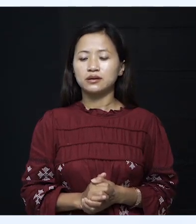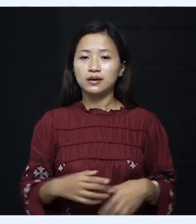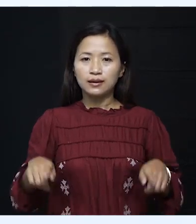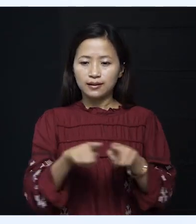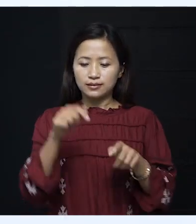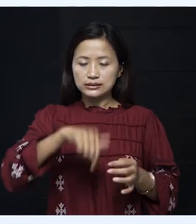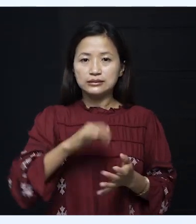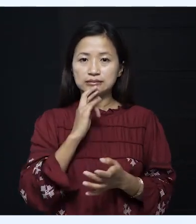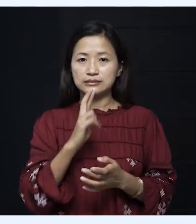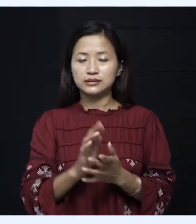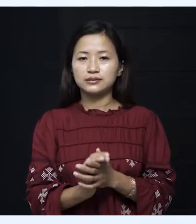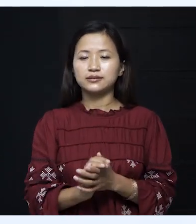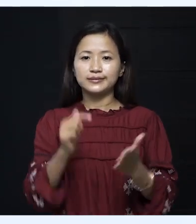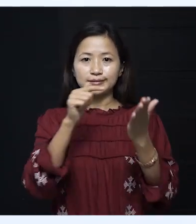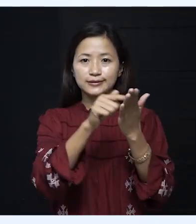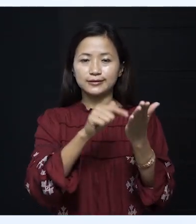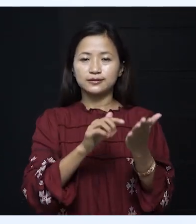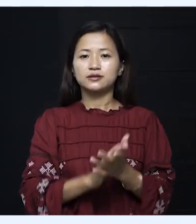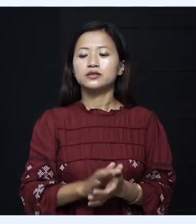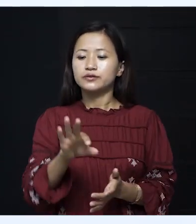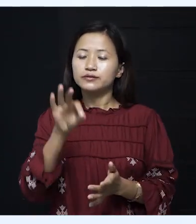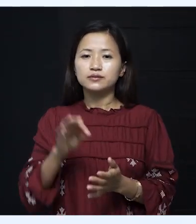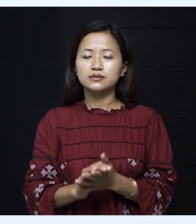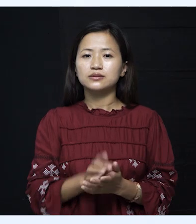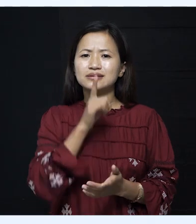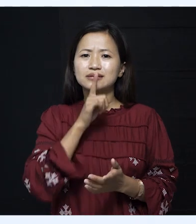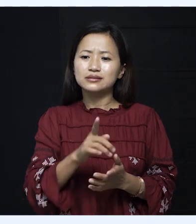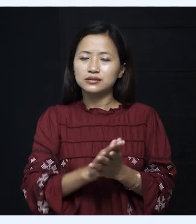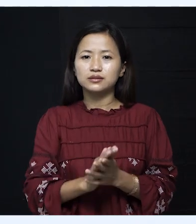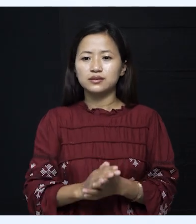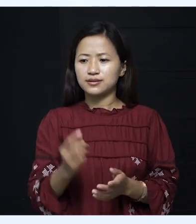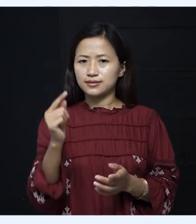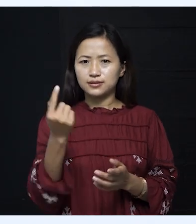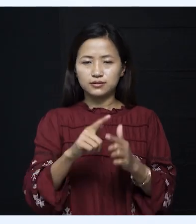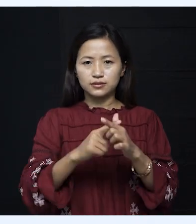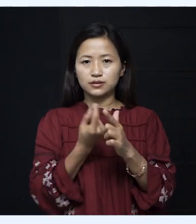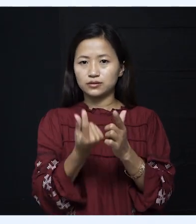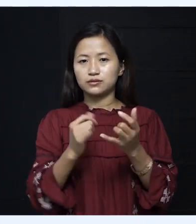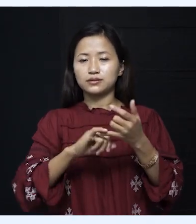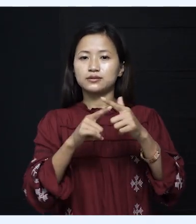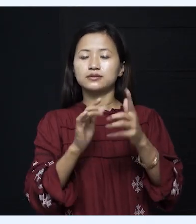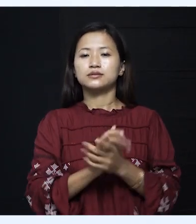And these are the indicators that you would find, such as just,